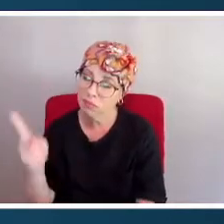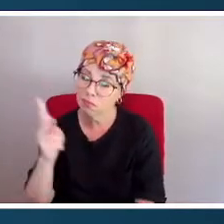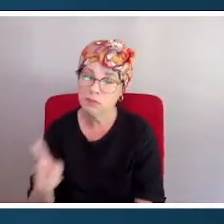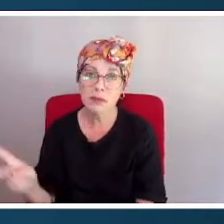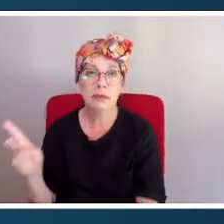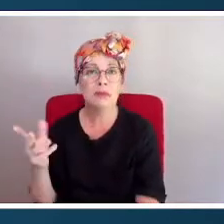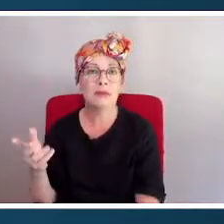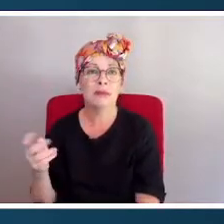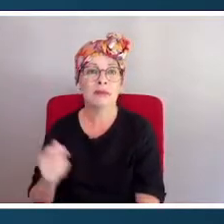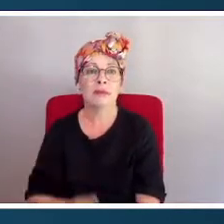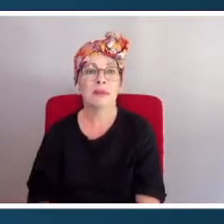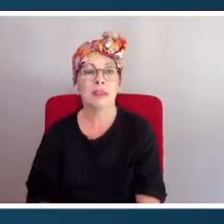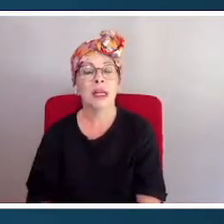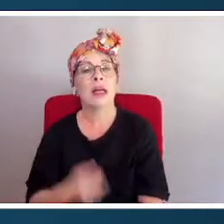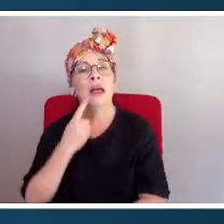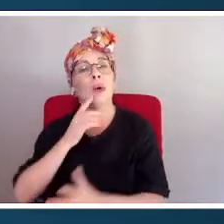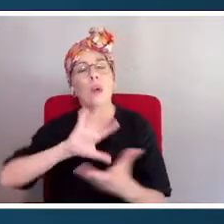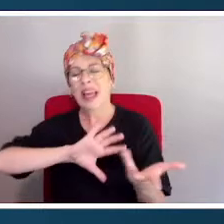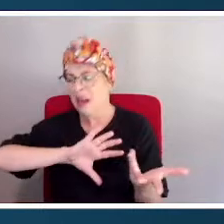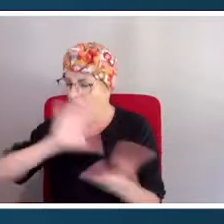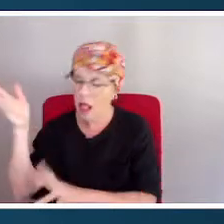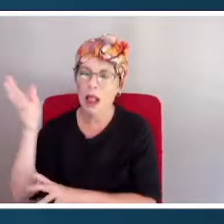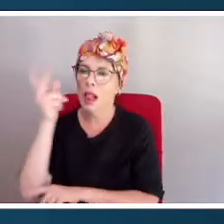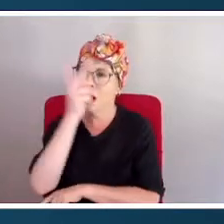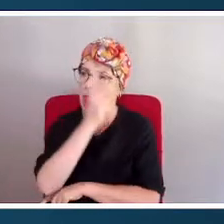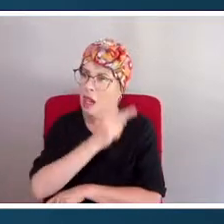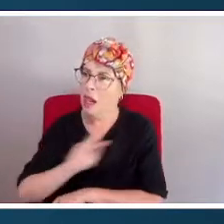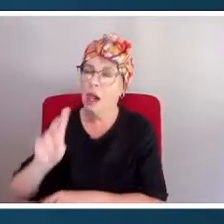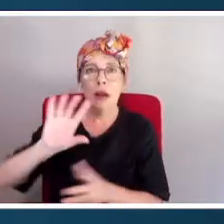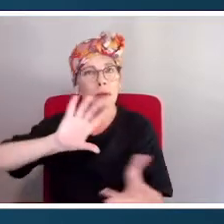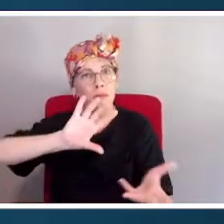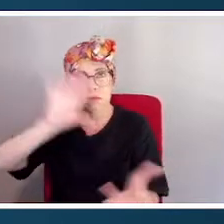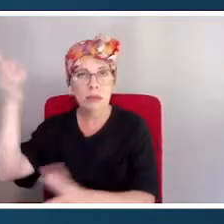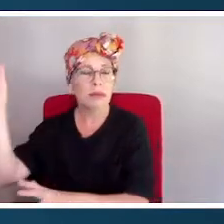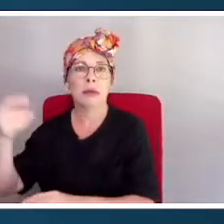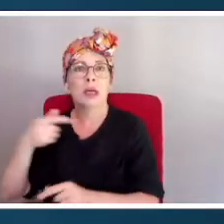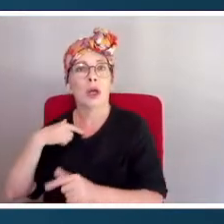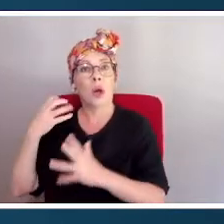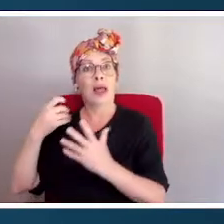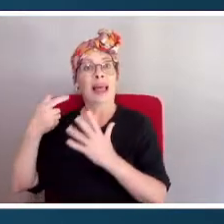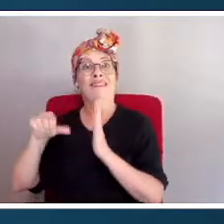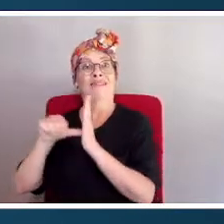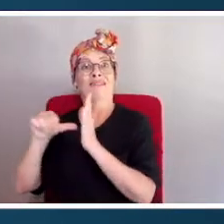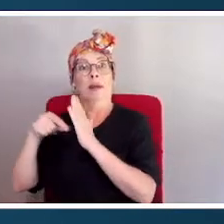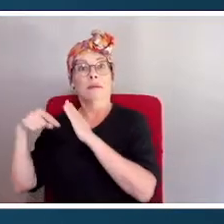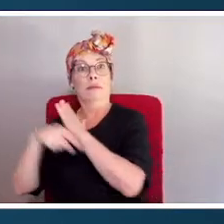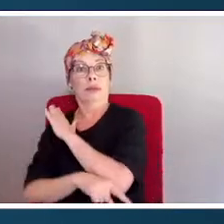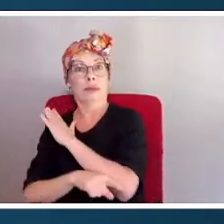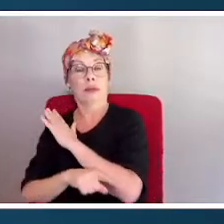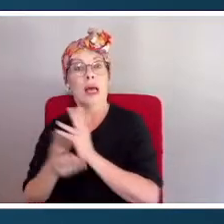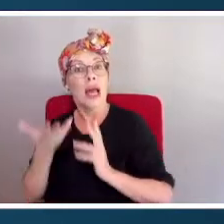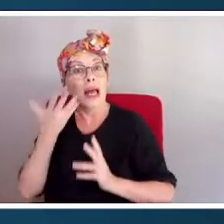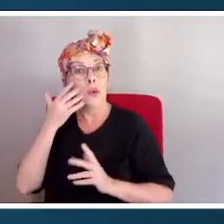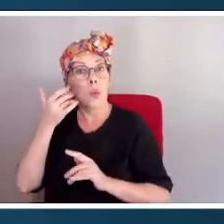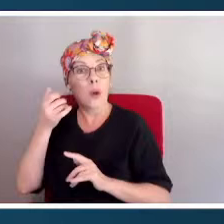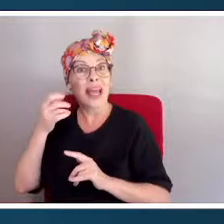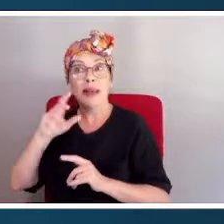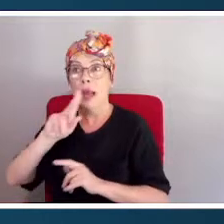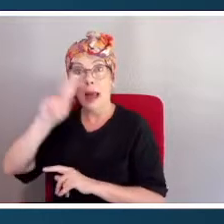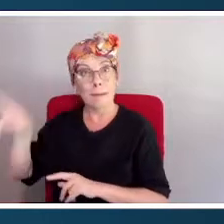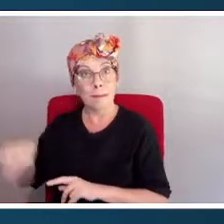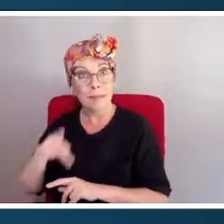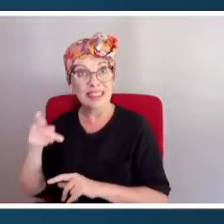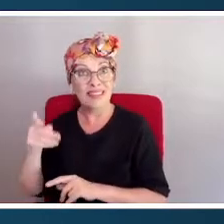Catastrophe after catastrophe after catastrophe. And when Pacific states borrow for humanitarian